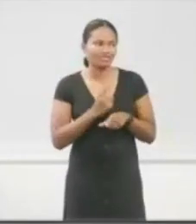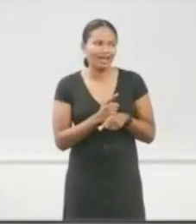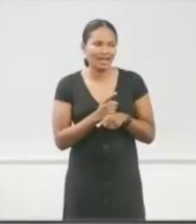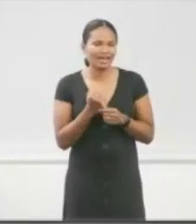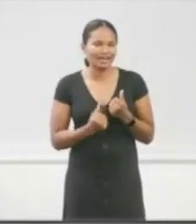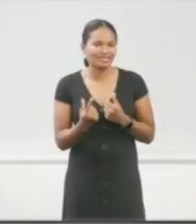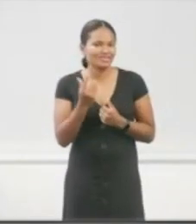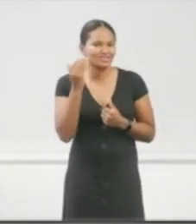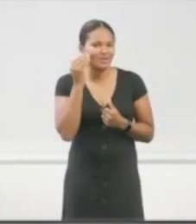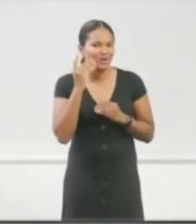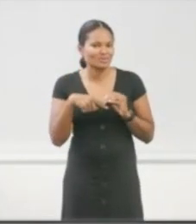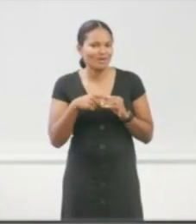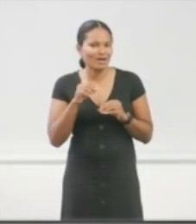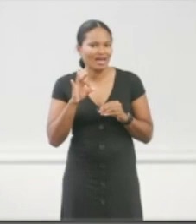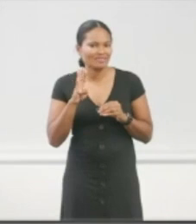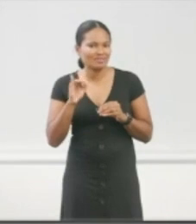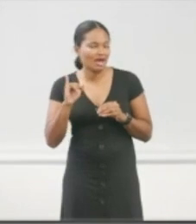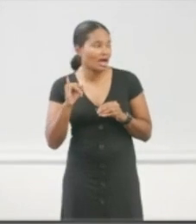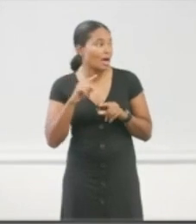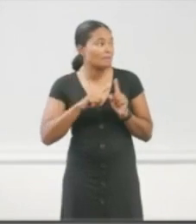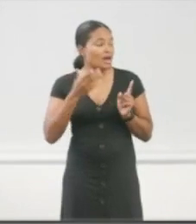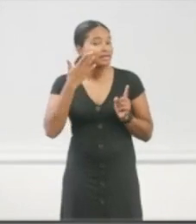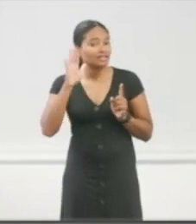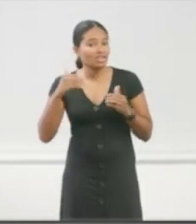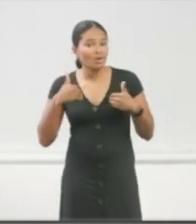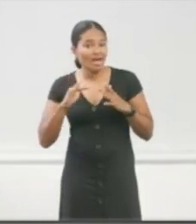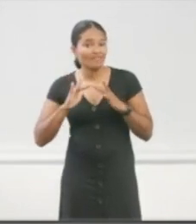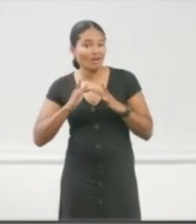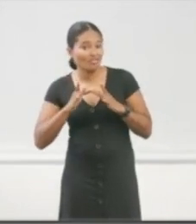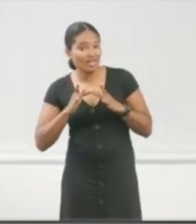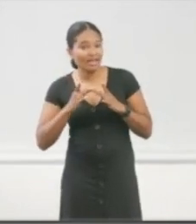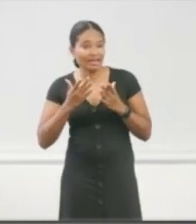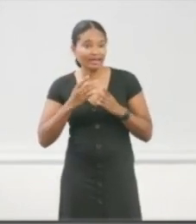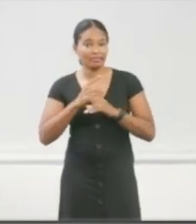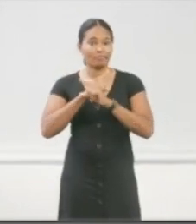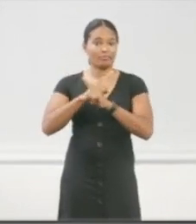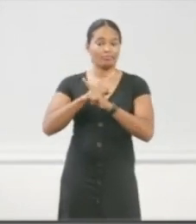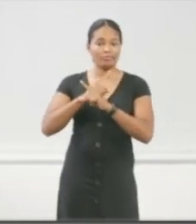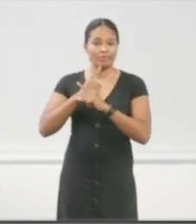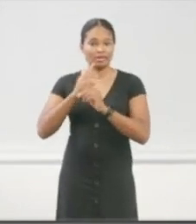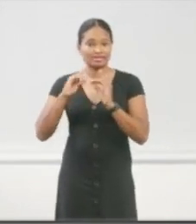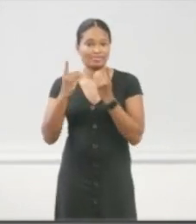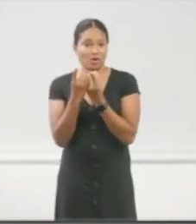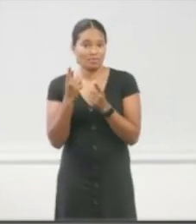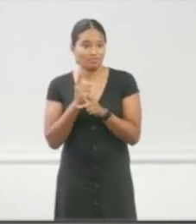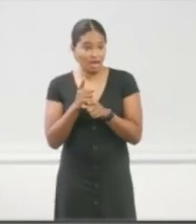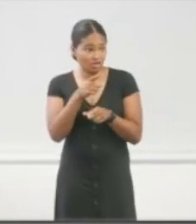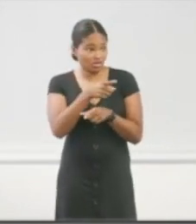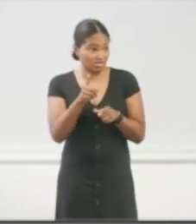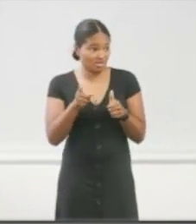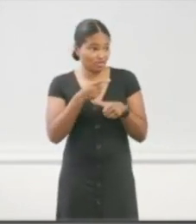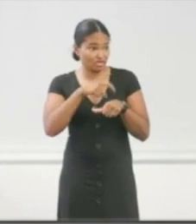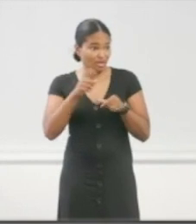Everyone maybe didn't know that HHS had a cyber component, or that InfraGuard is a thing that exists. How many people, this is the first time you've heard of CISA?